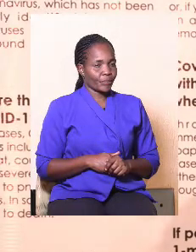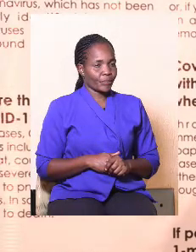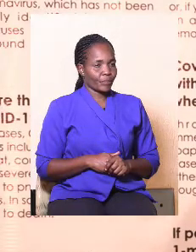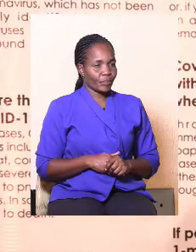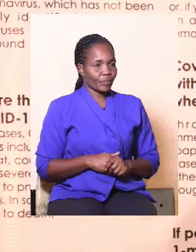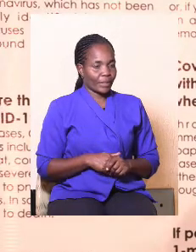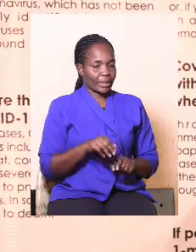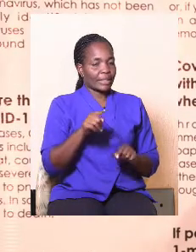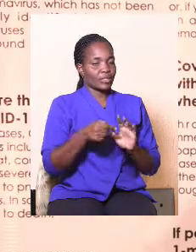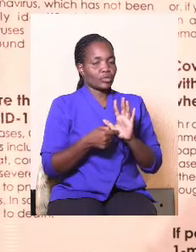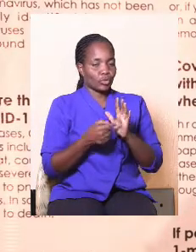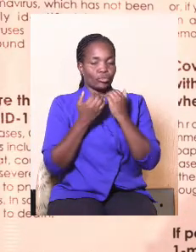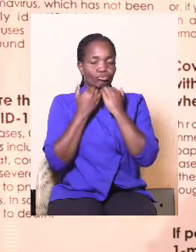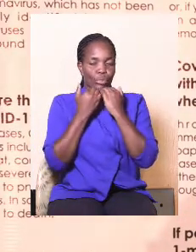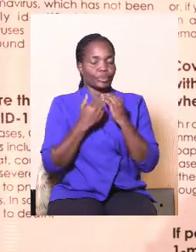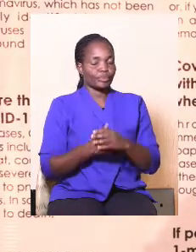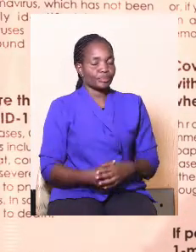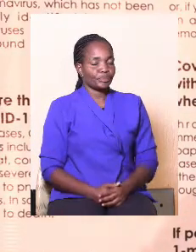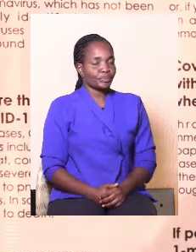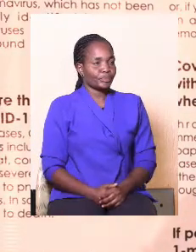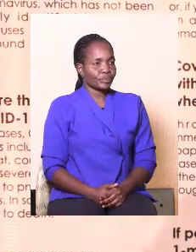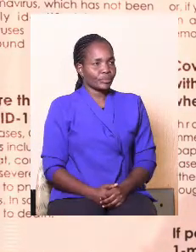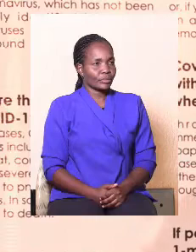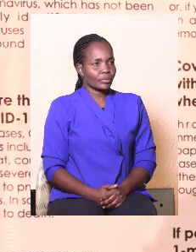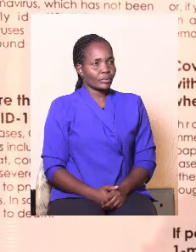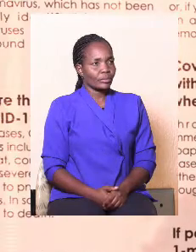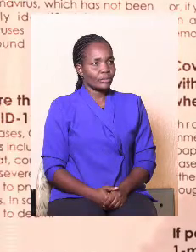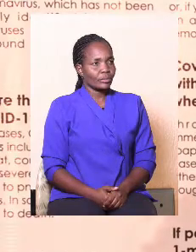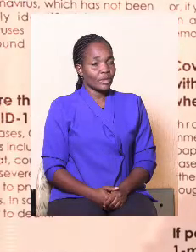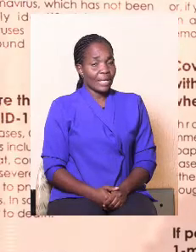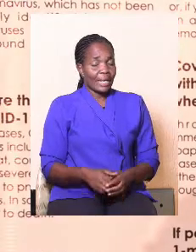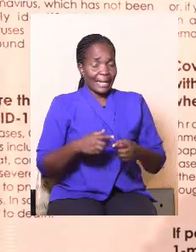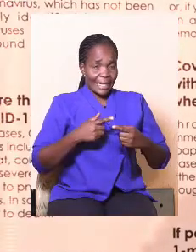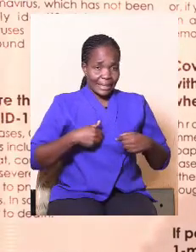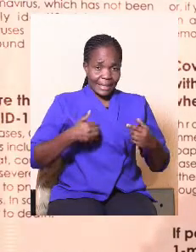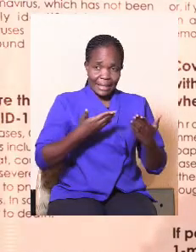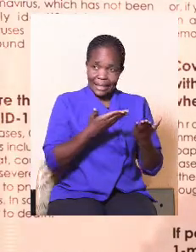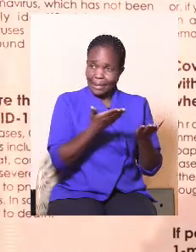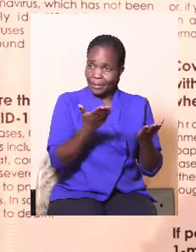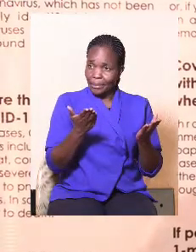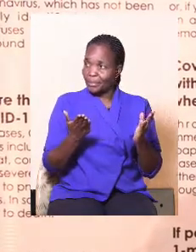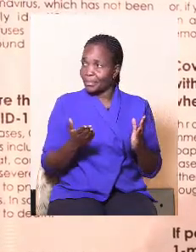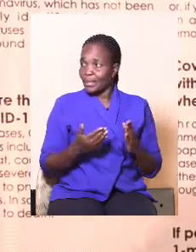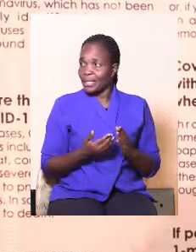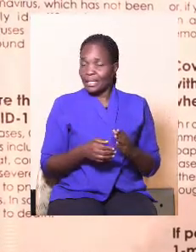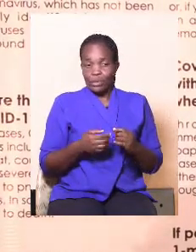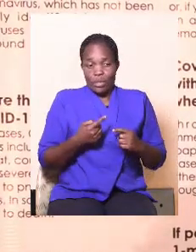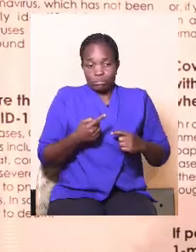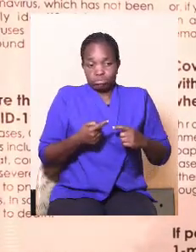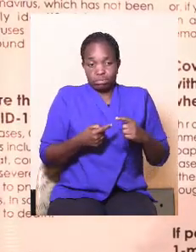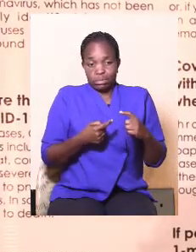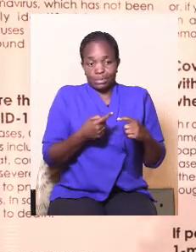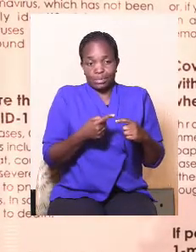context. And of course, as we make progress